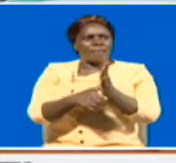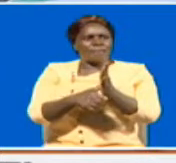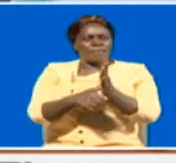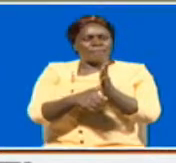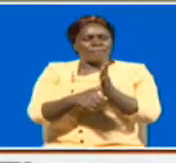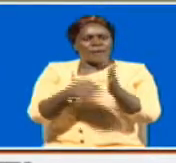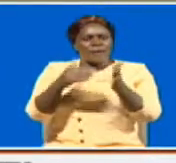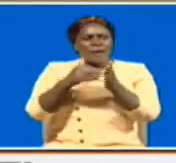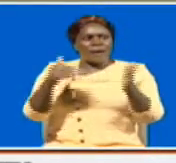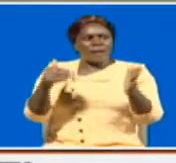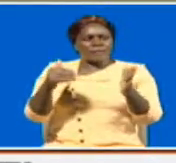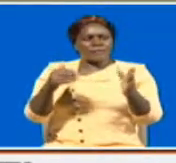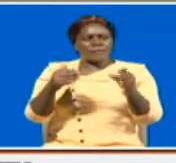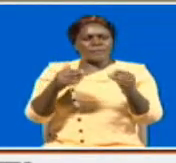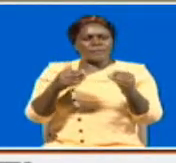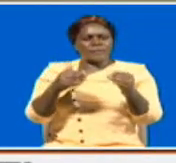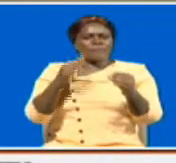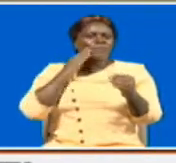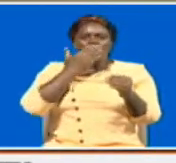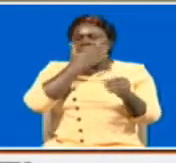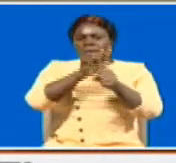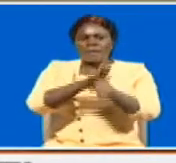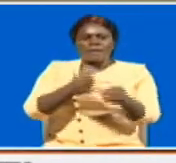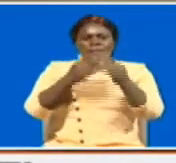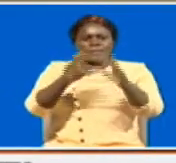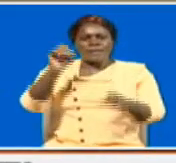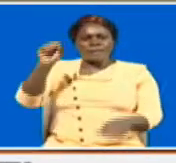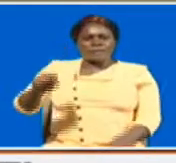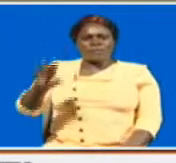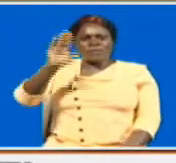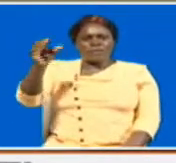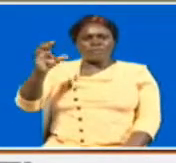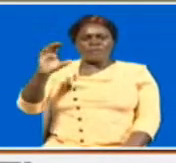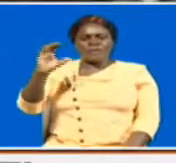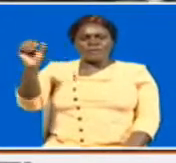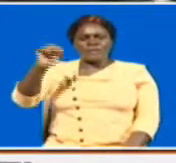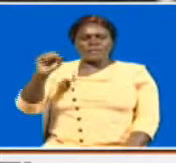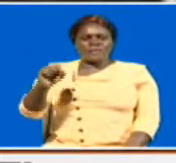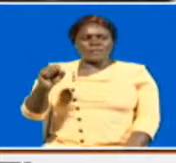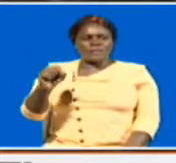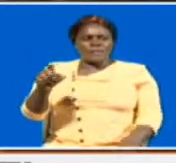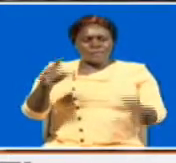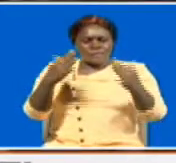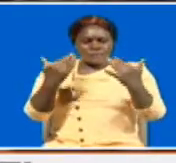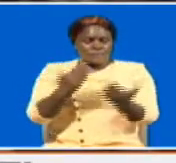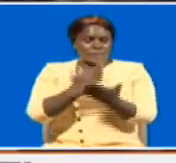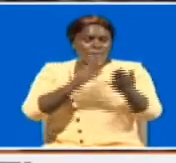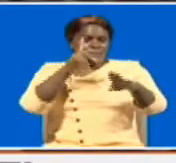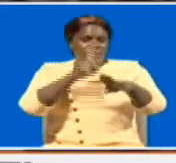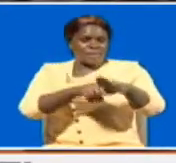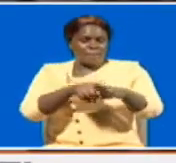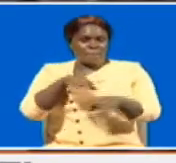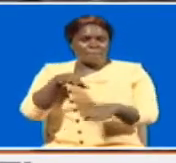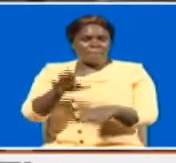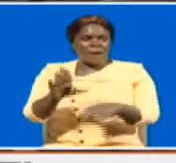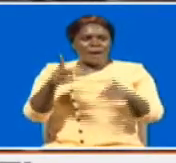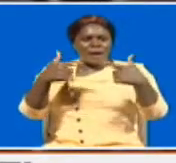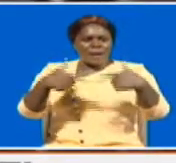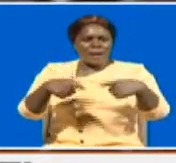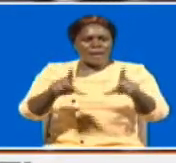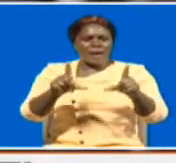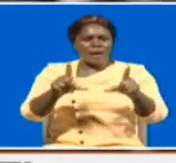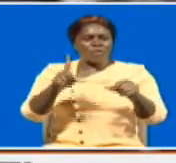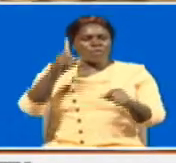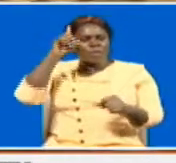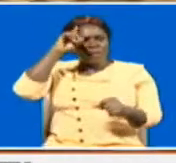iconic anti-apartheid hero. He served as South African Minister for Home Affairs, and at some time, he was allowed by